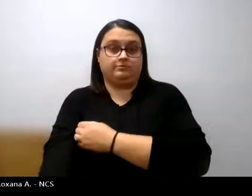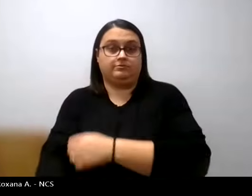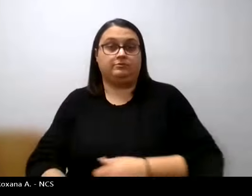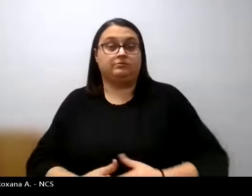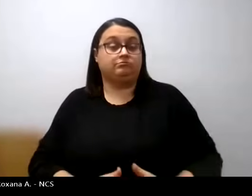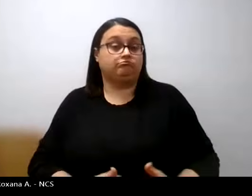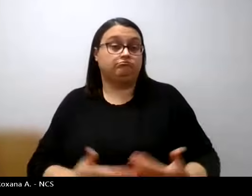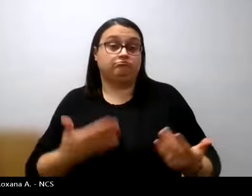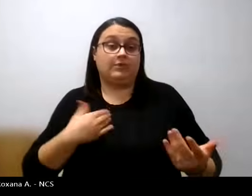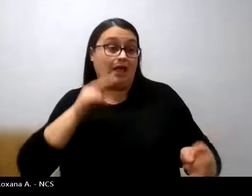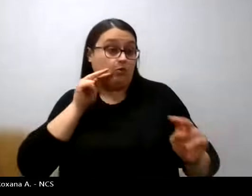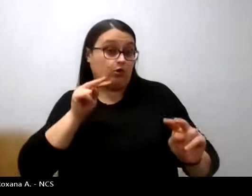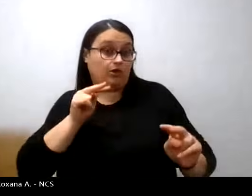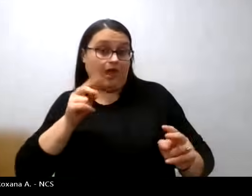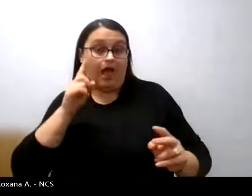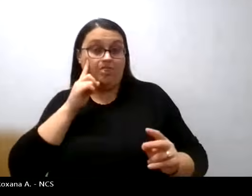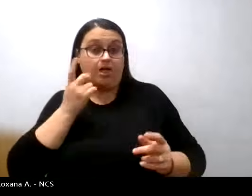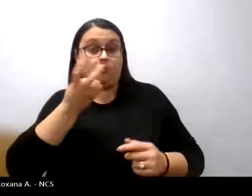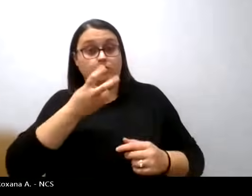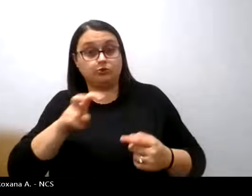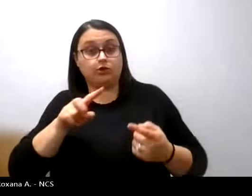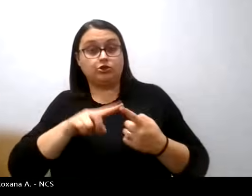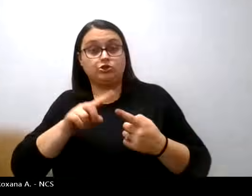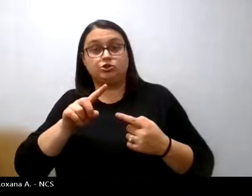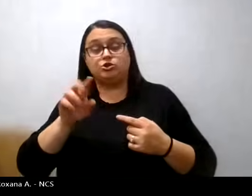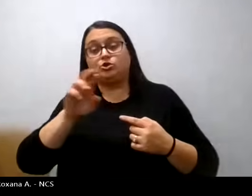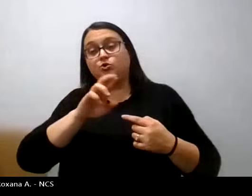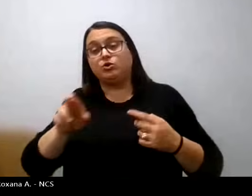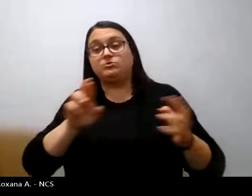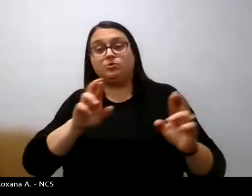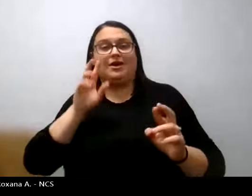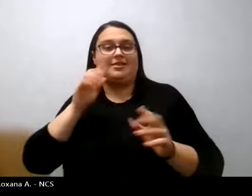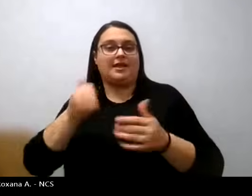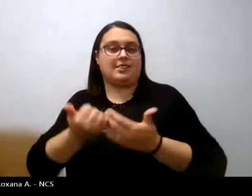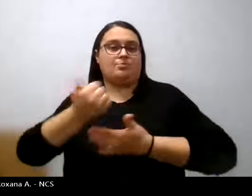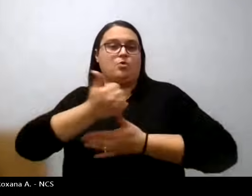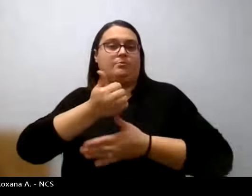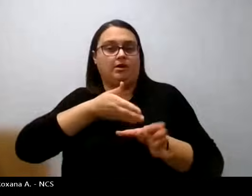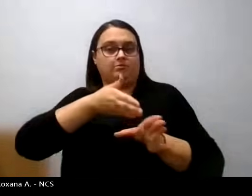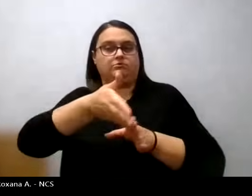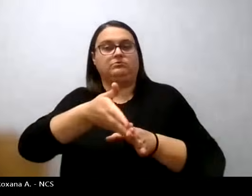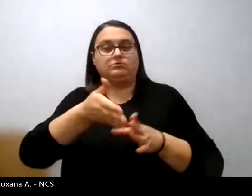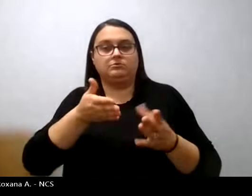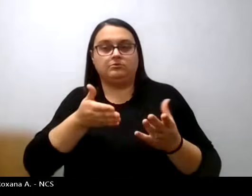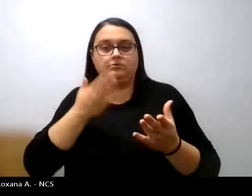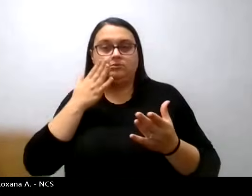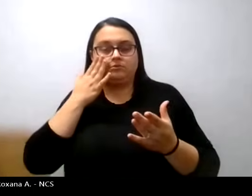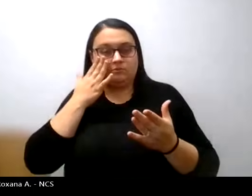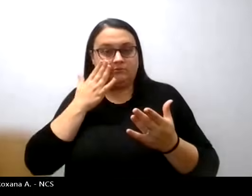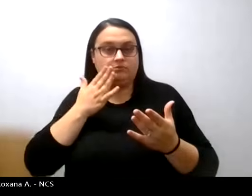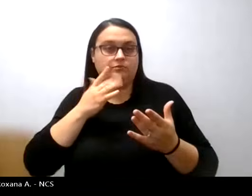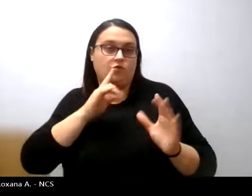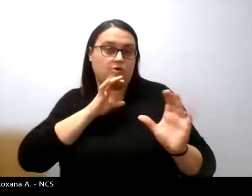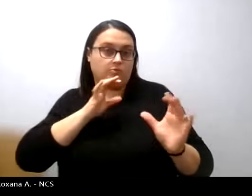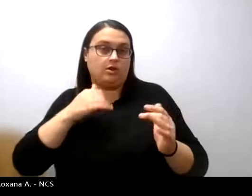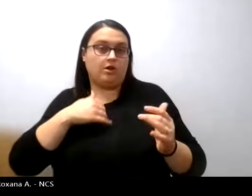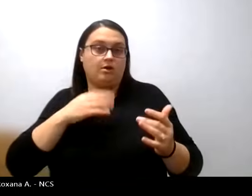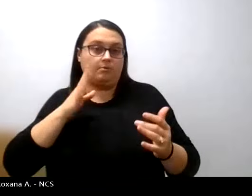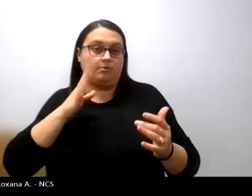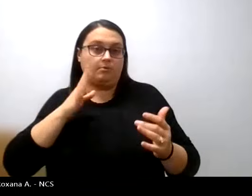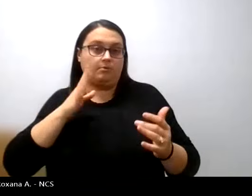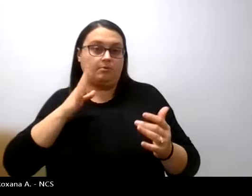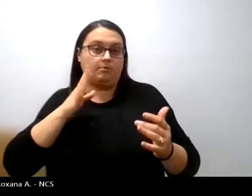Happy to look at that, Maggie. I thought we switched over to Richmond Ready Alerts as our primary mode of communication, but yeah, happy to look at